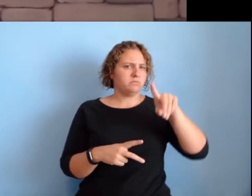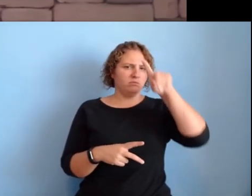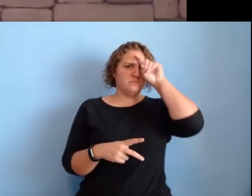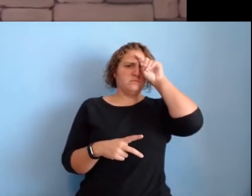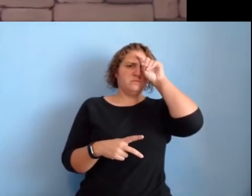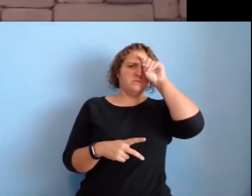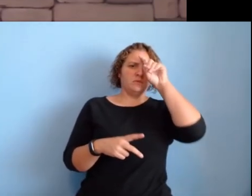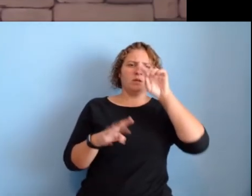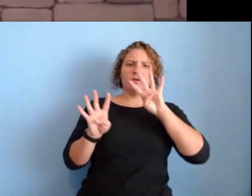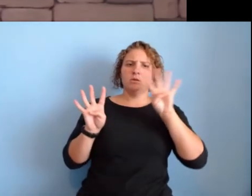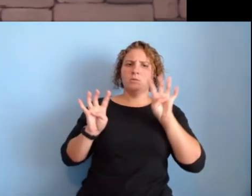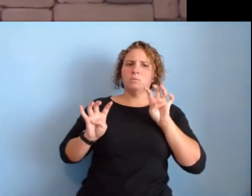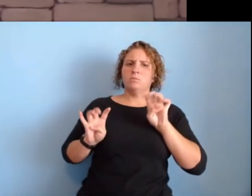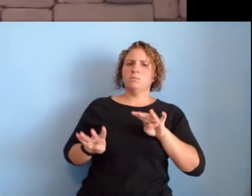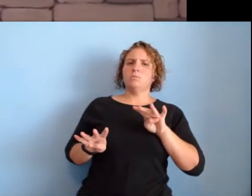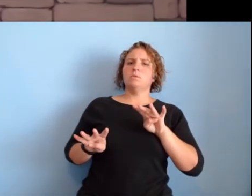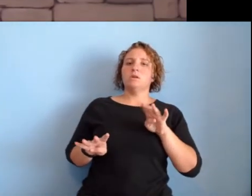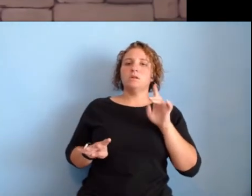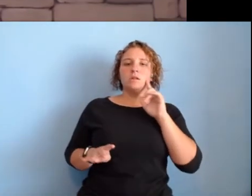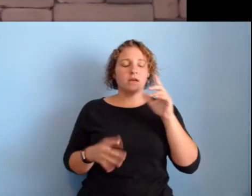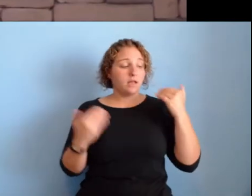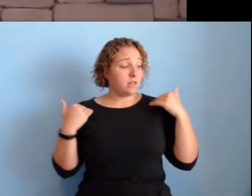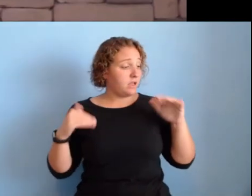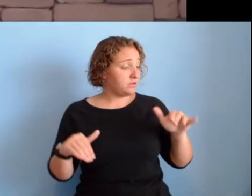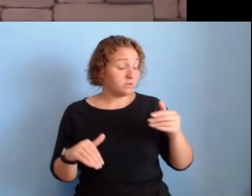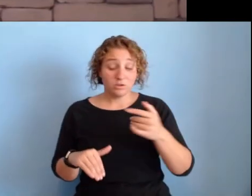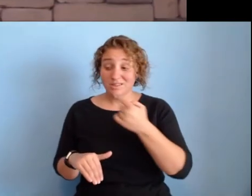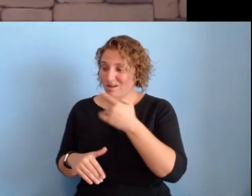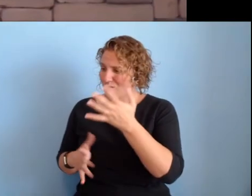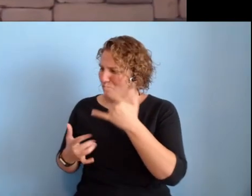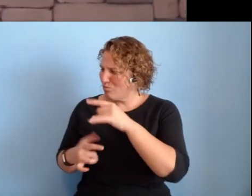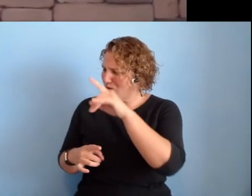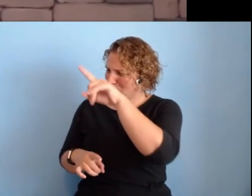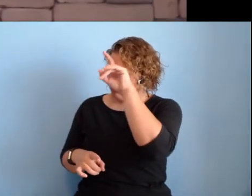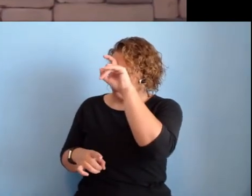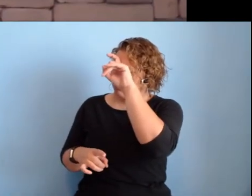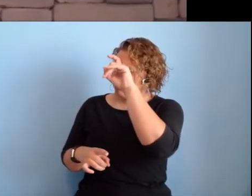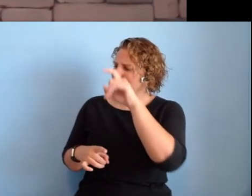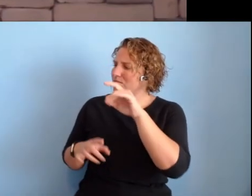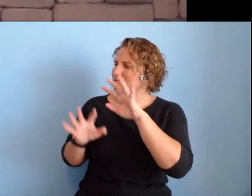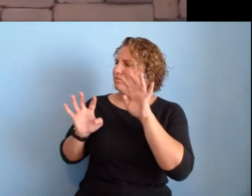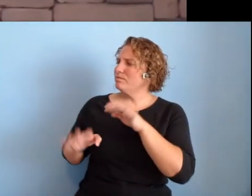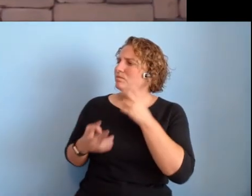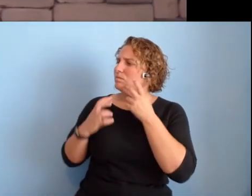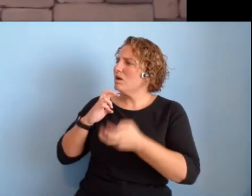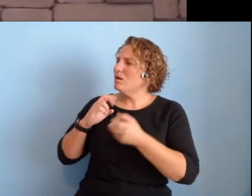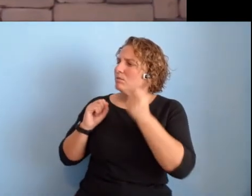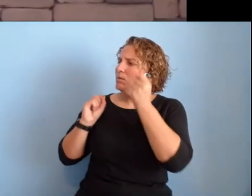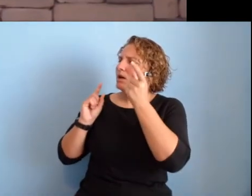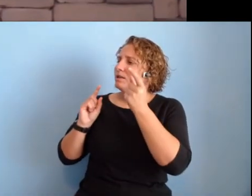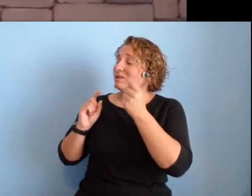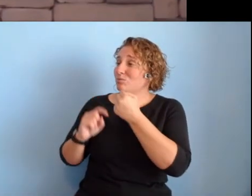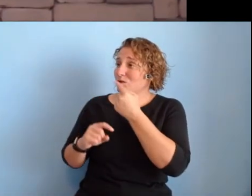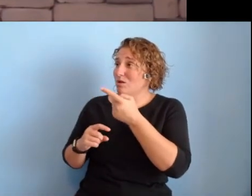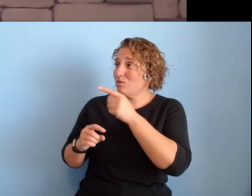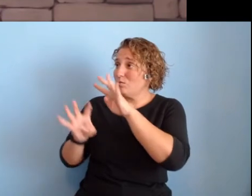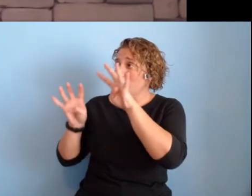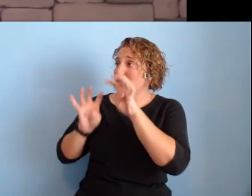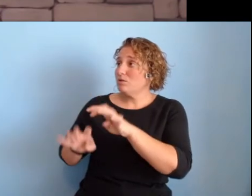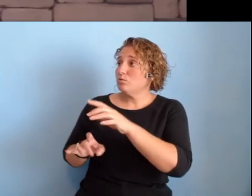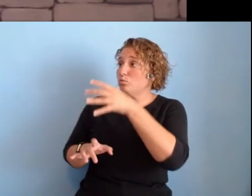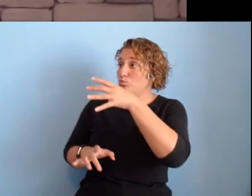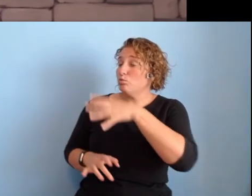said unto me, wherefore didst thou marvel? I will tell thee the mystery of the woman, which we did our best to work through last week, first of two